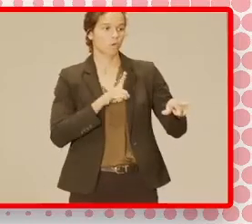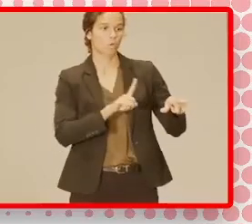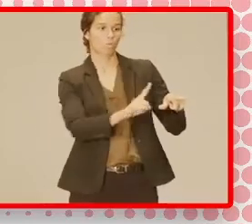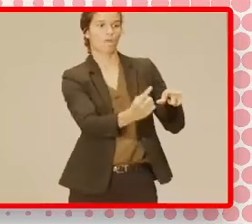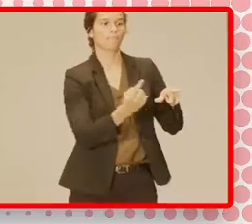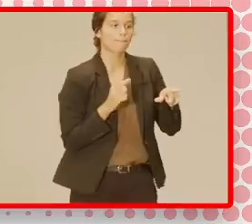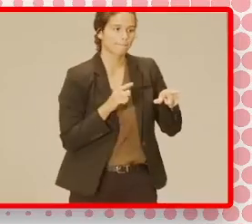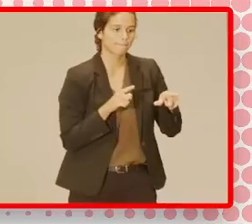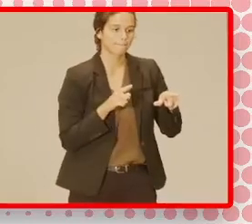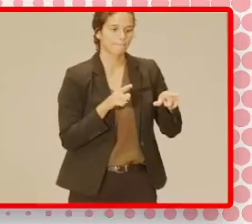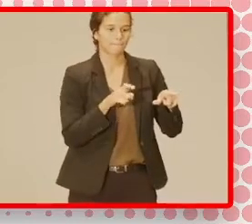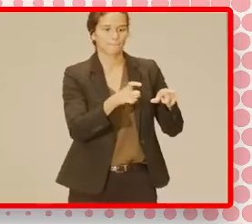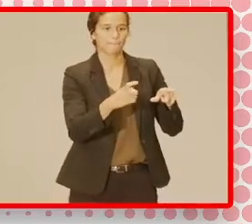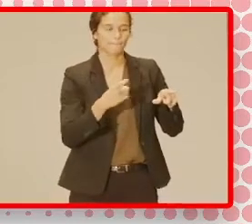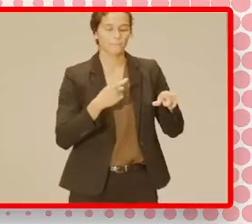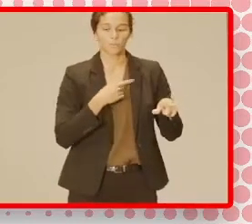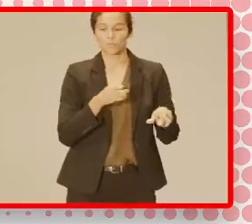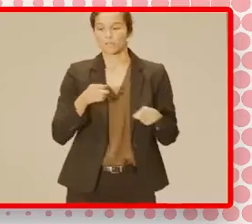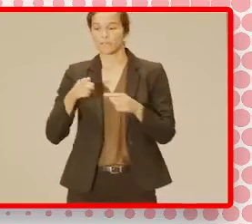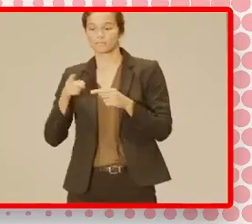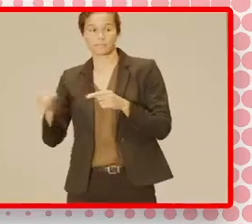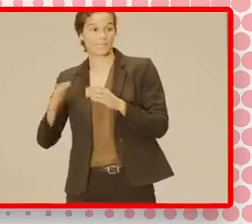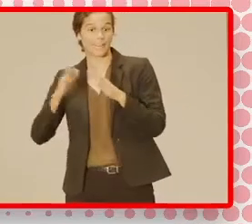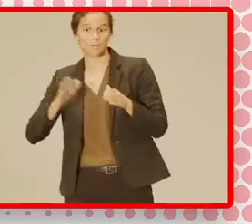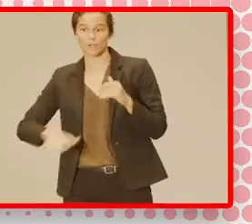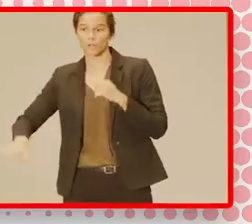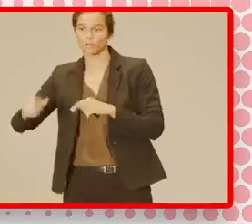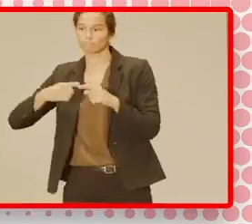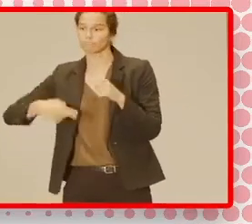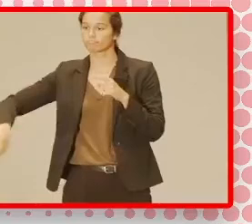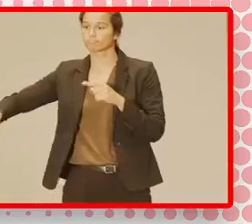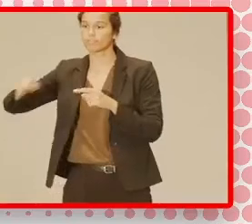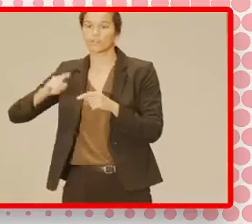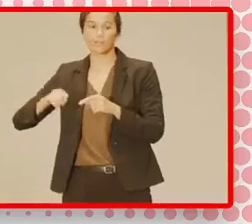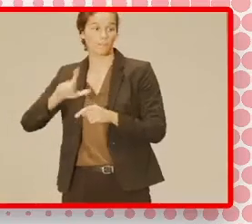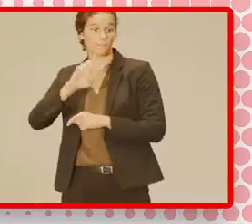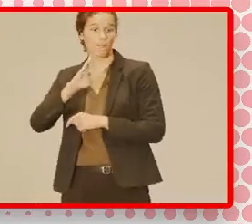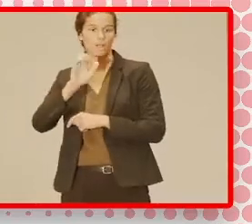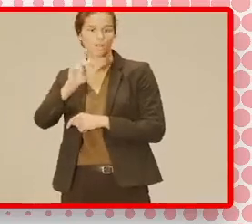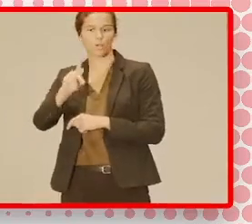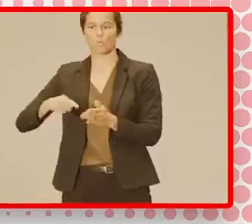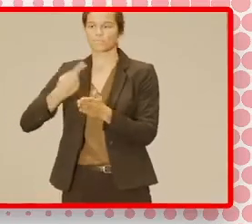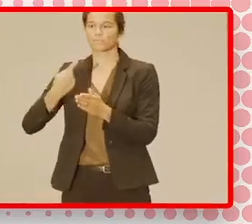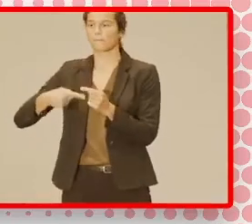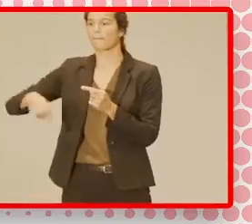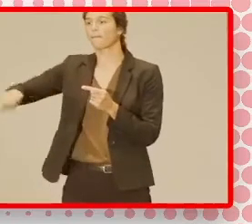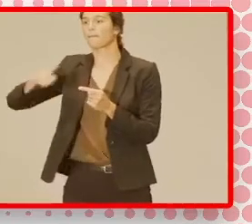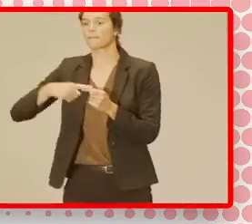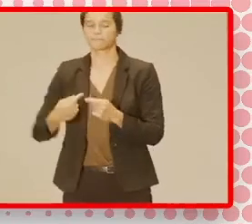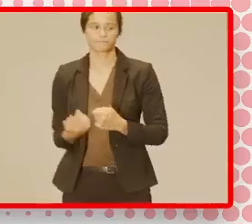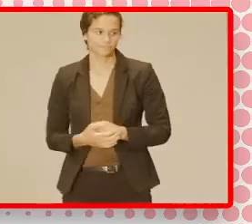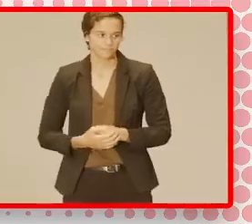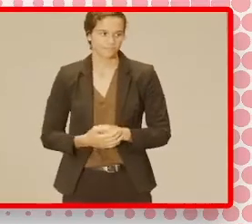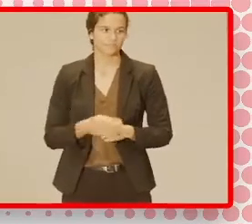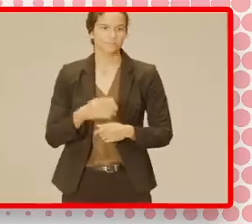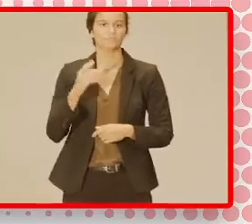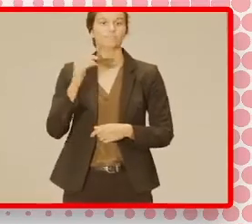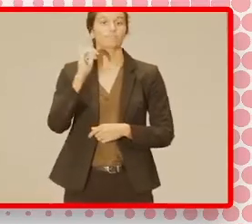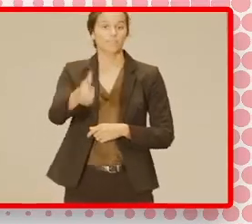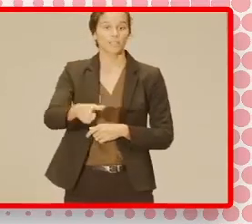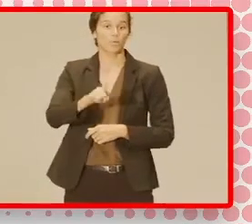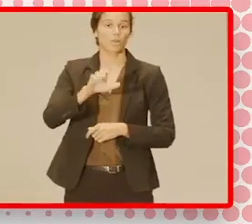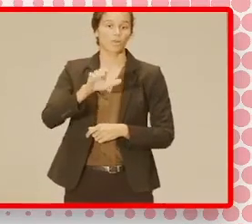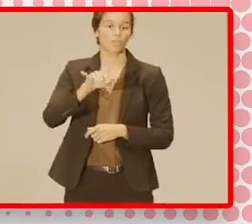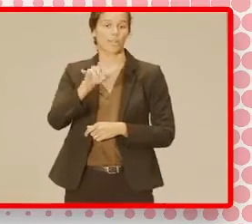bike around the block once. We went out and walked 100 yards. Then we ran 100 yards. And then just one more. And just